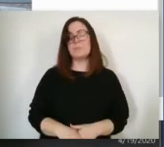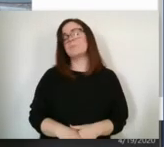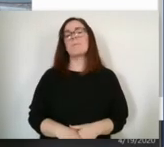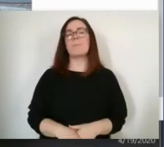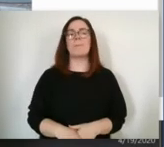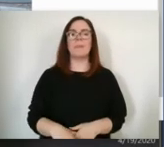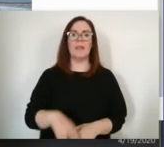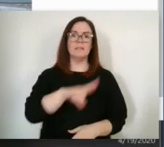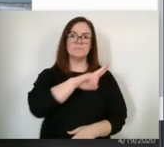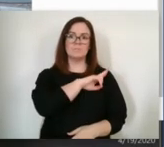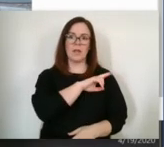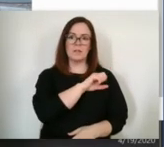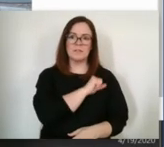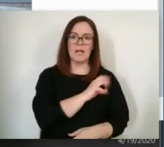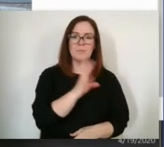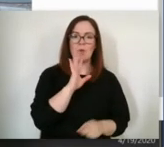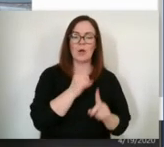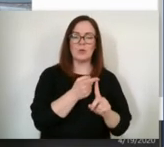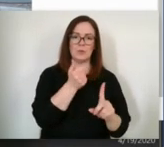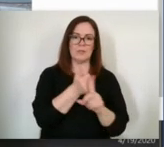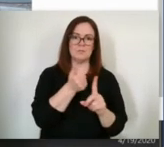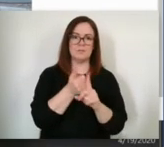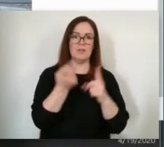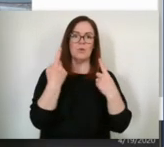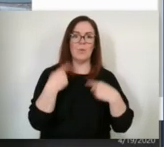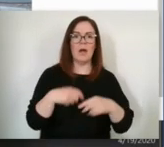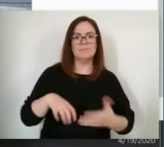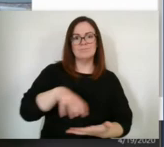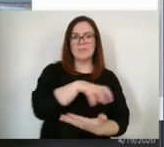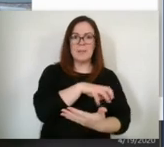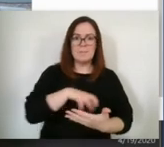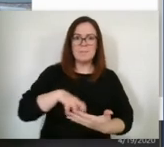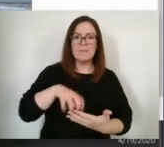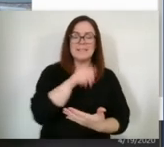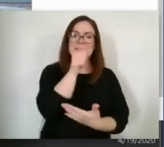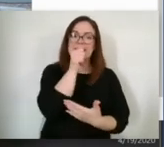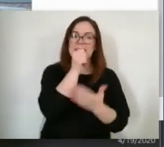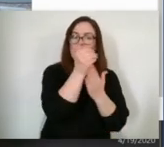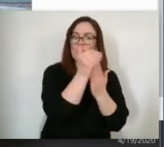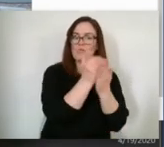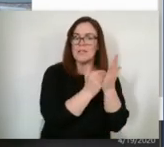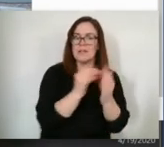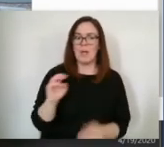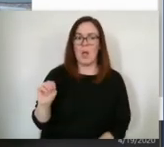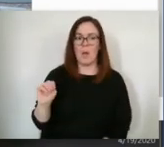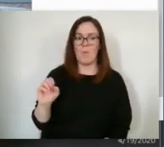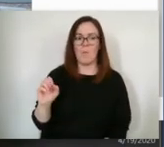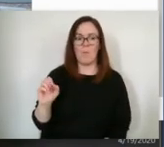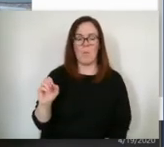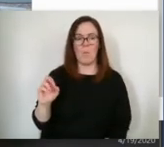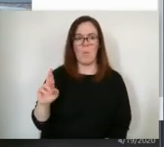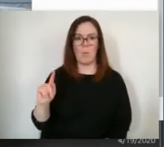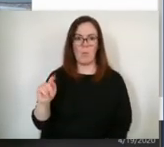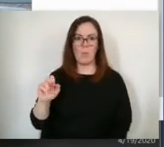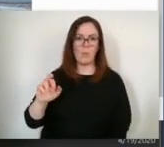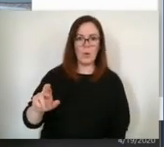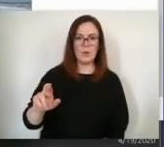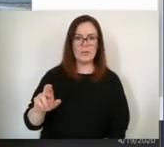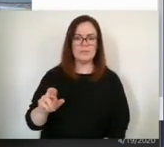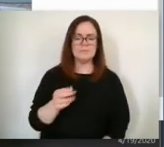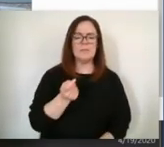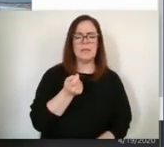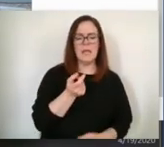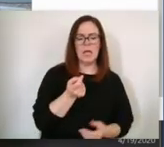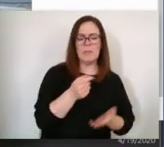Uncle Sam talked to himself while he mixed a secret recipe for mortar. This much sand, this much cement, this much